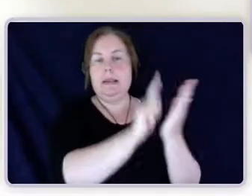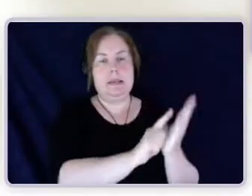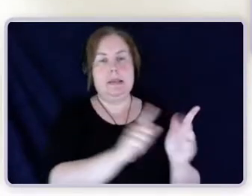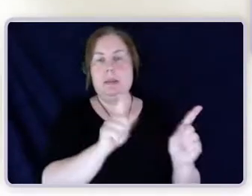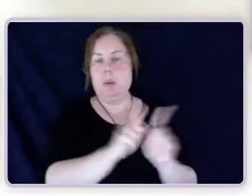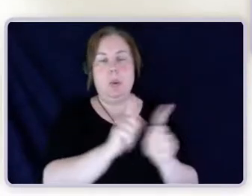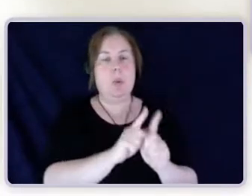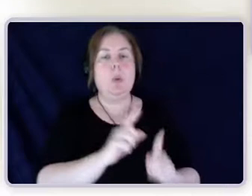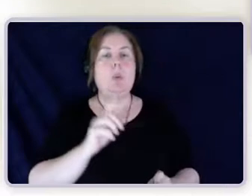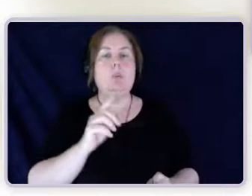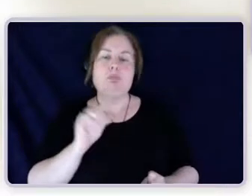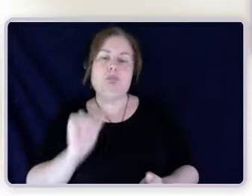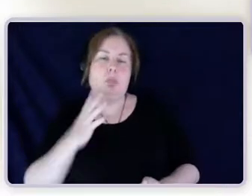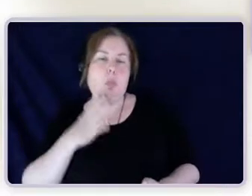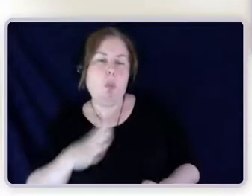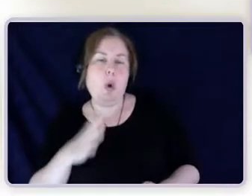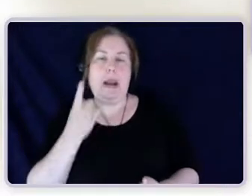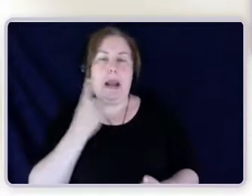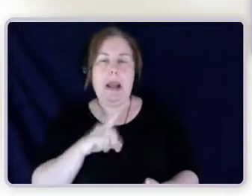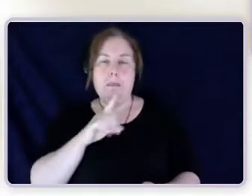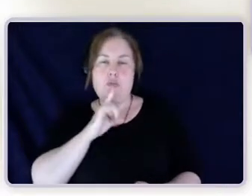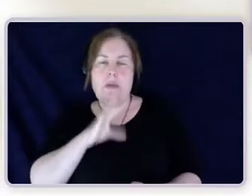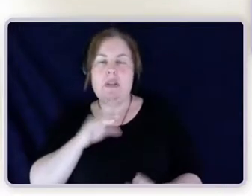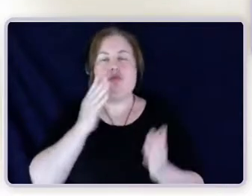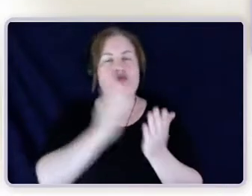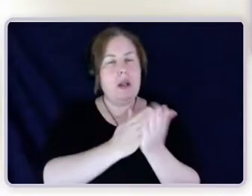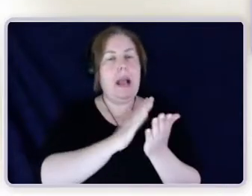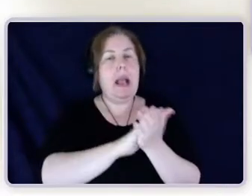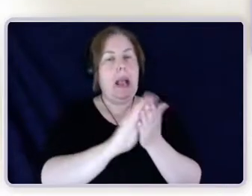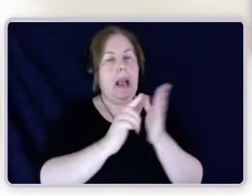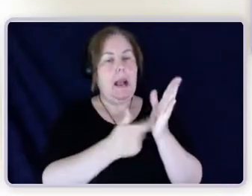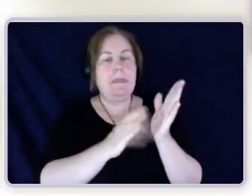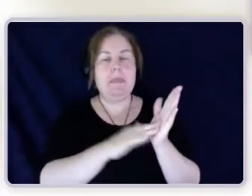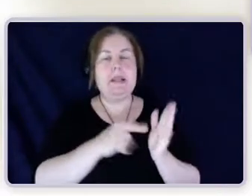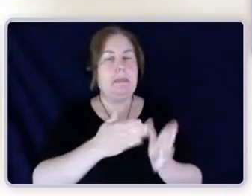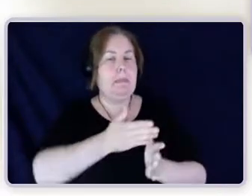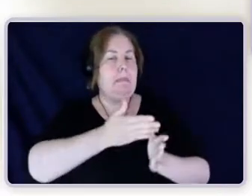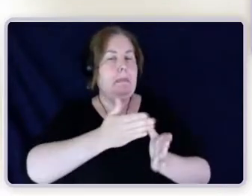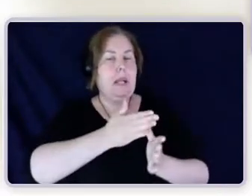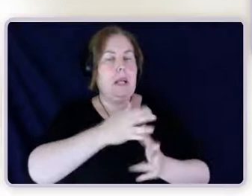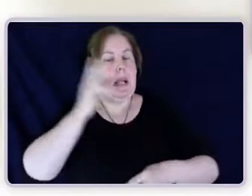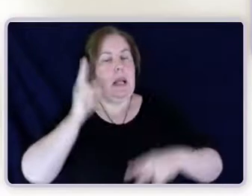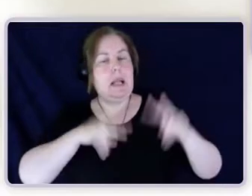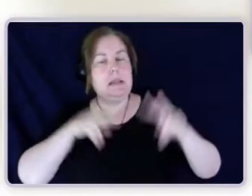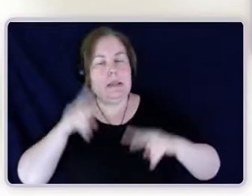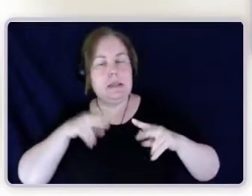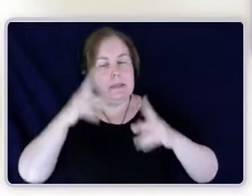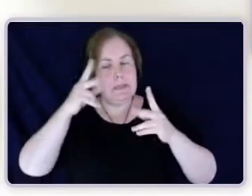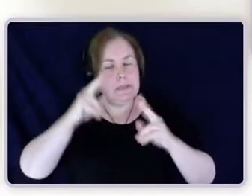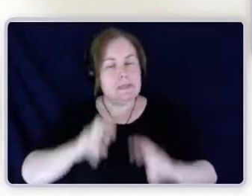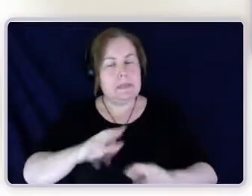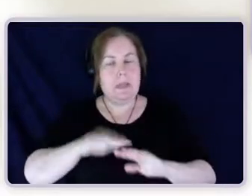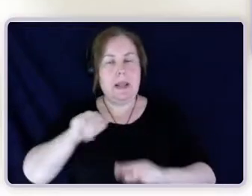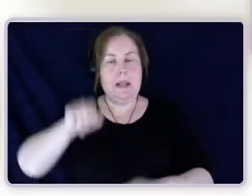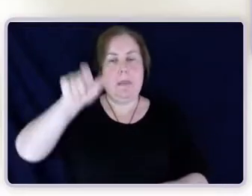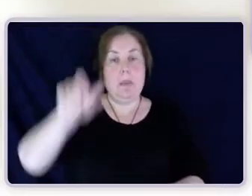a subjective assessment and analysis by the person. What I consider to be serious harm for a person might not